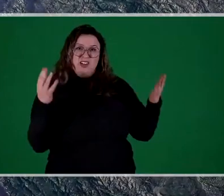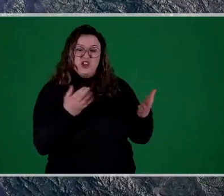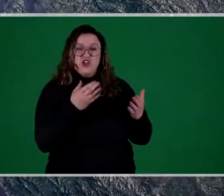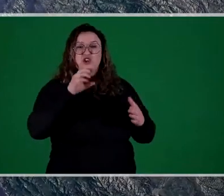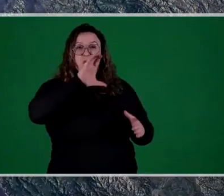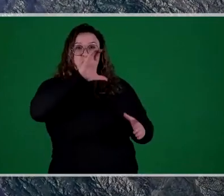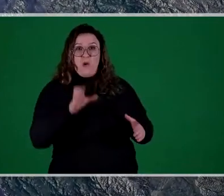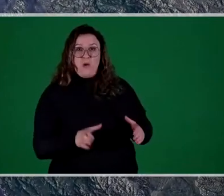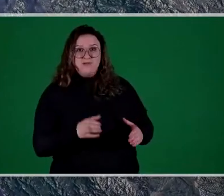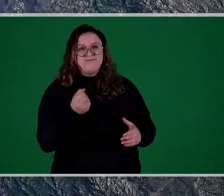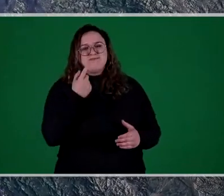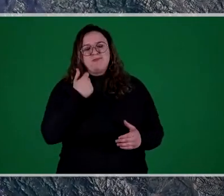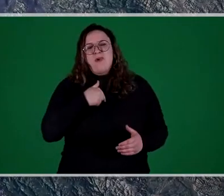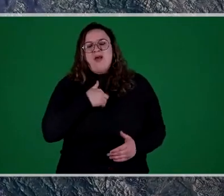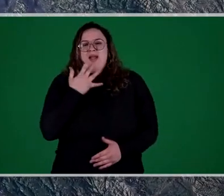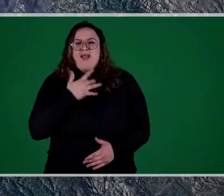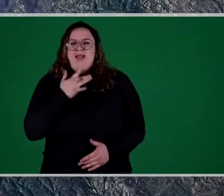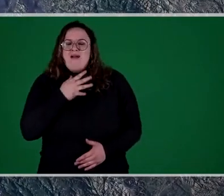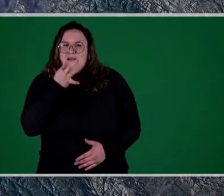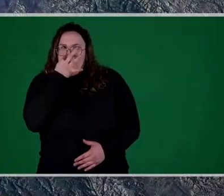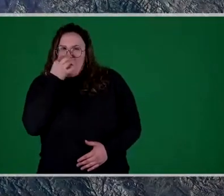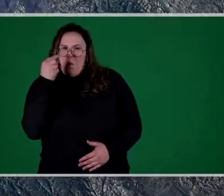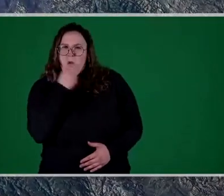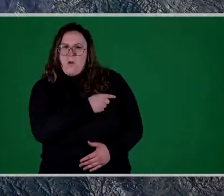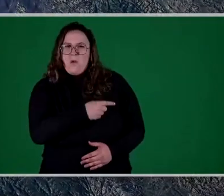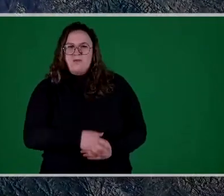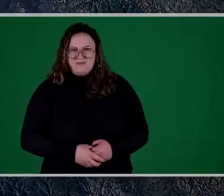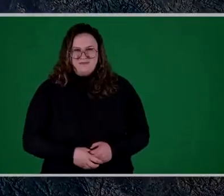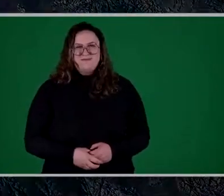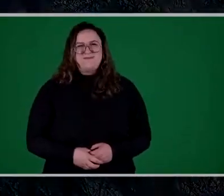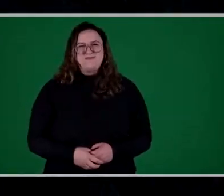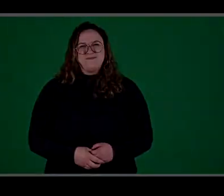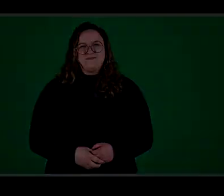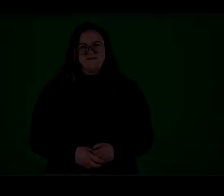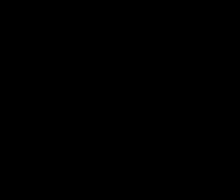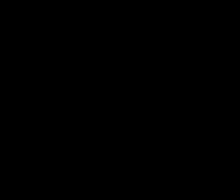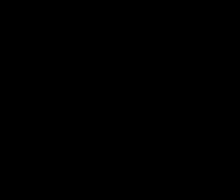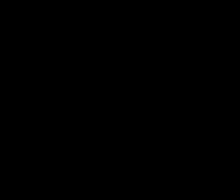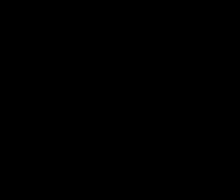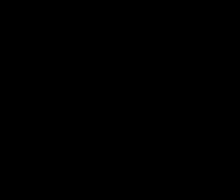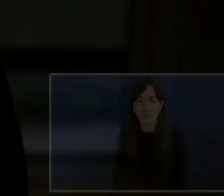MBARI is incredibly lucky to call it our backyard.